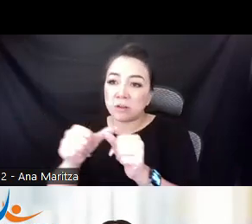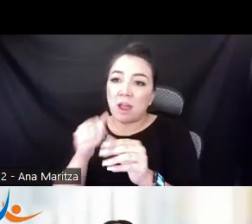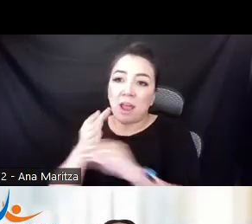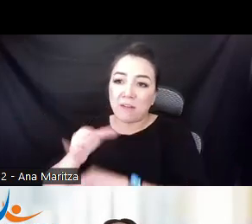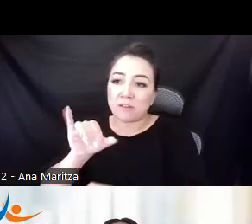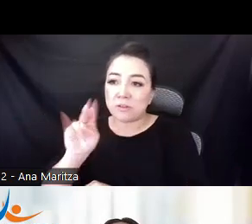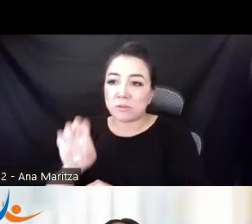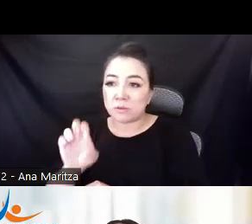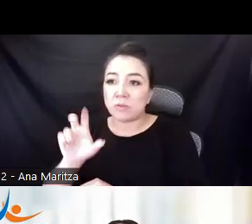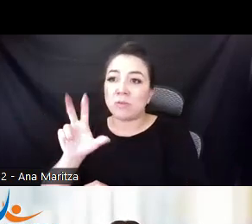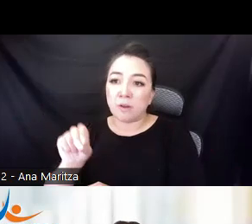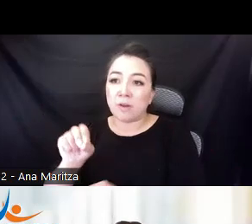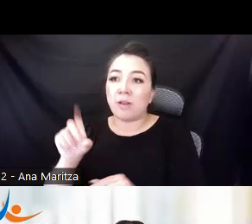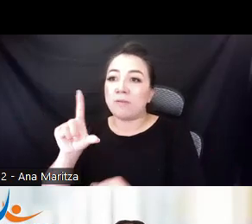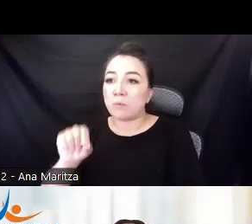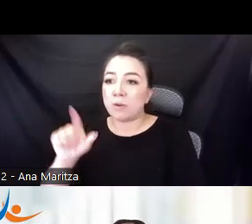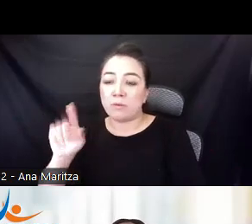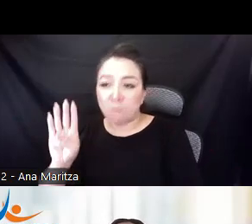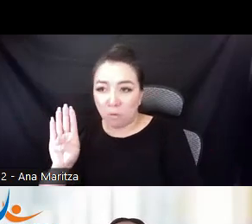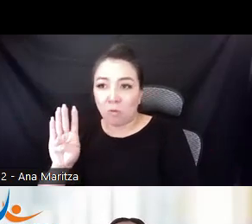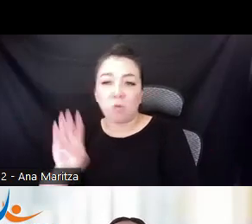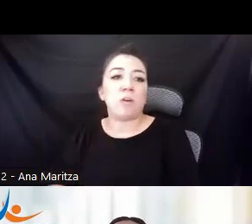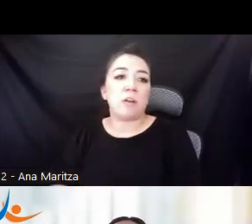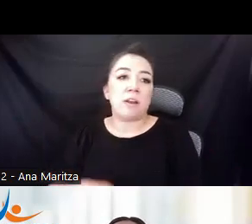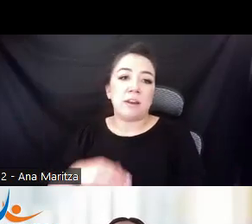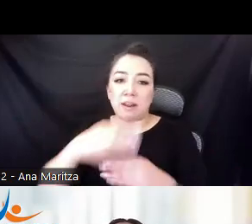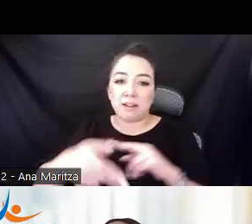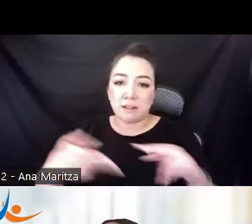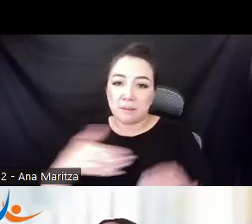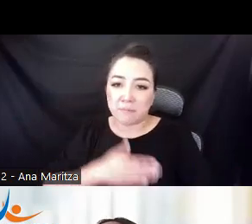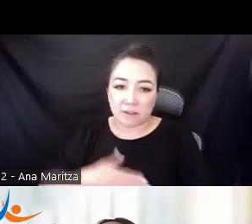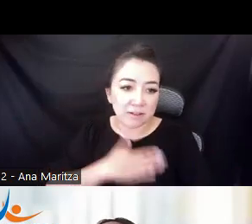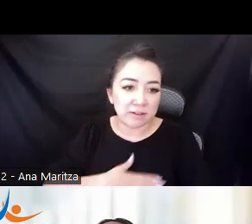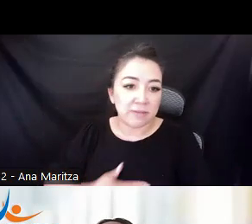of 2024. Next slide, please.